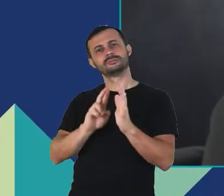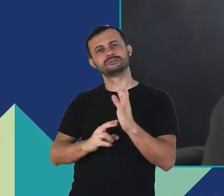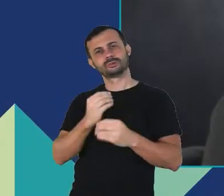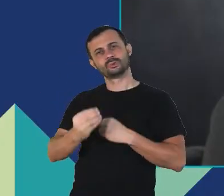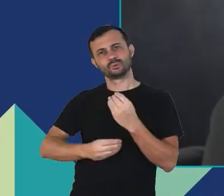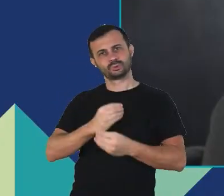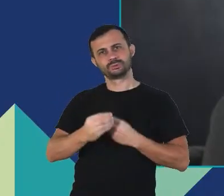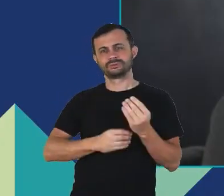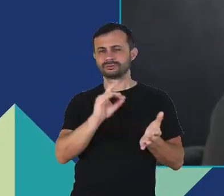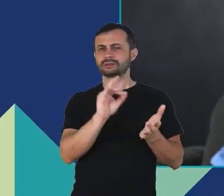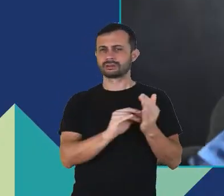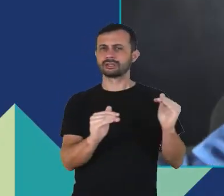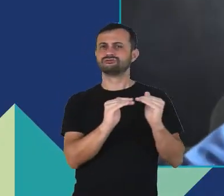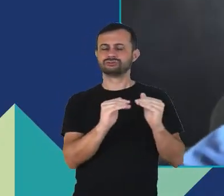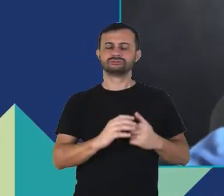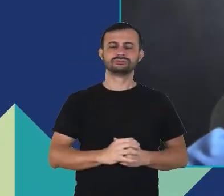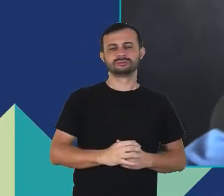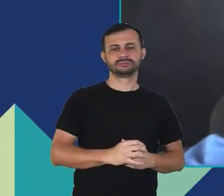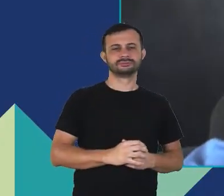Yeah, for sure. It was a great question.